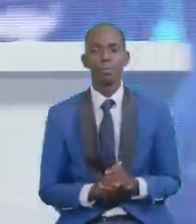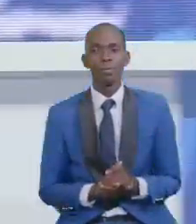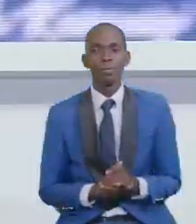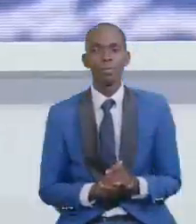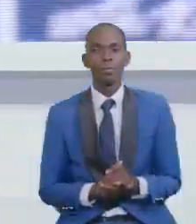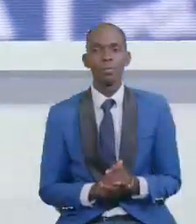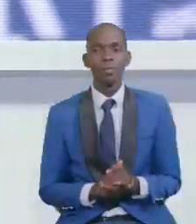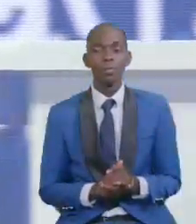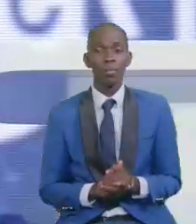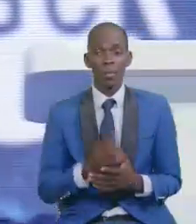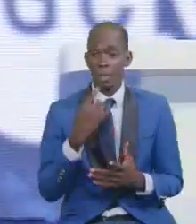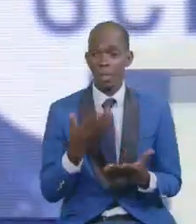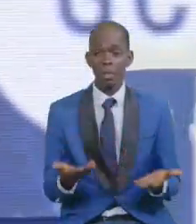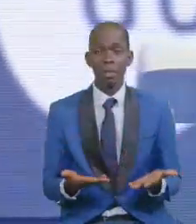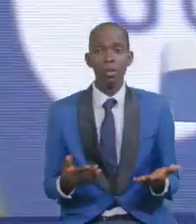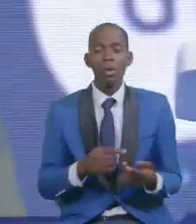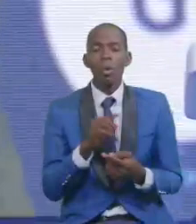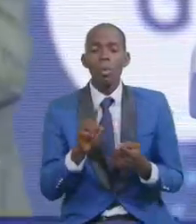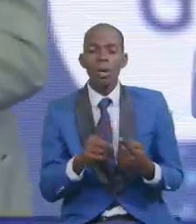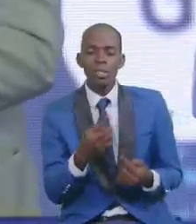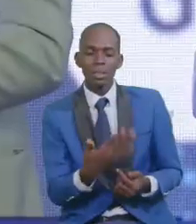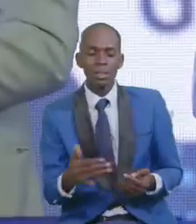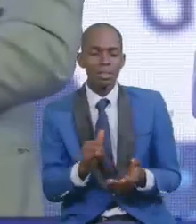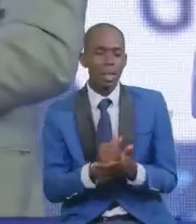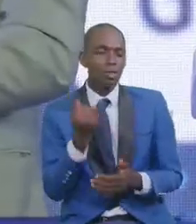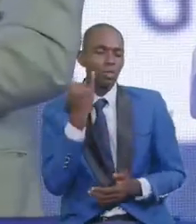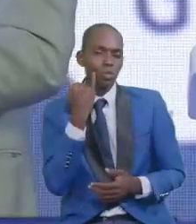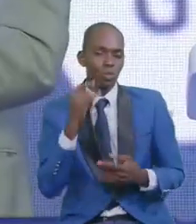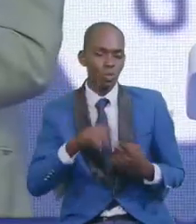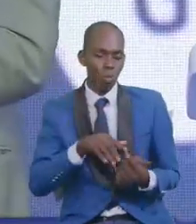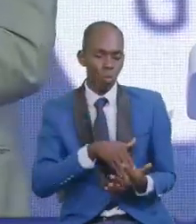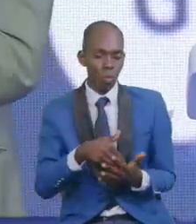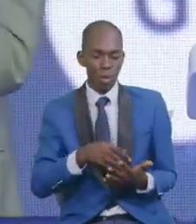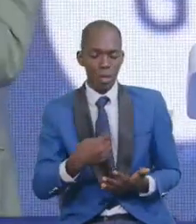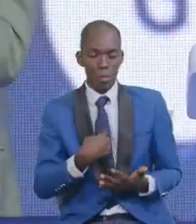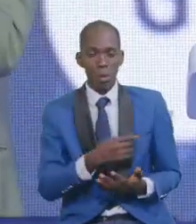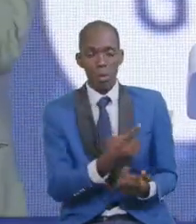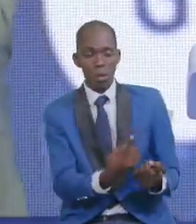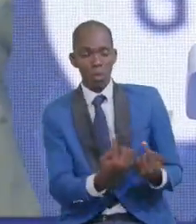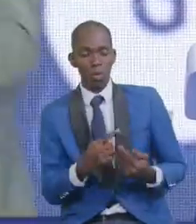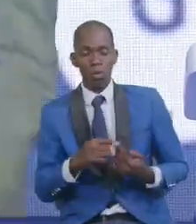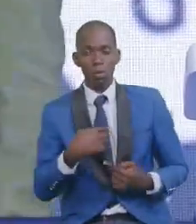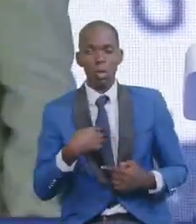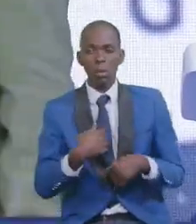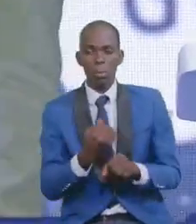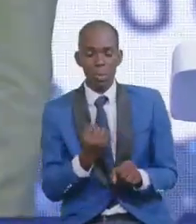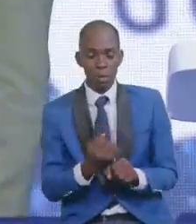It says, when the thing that should weaken me, when they come to me, I become